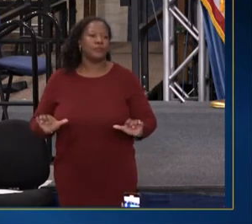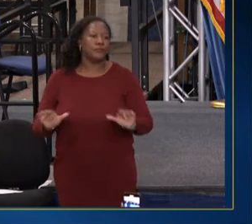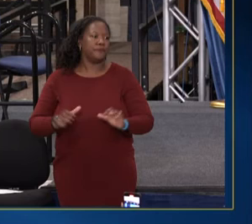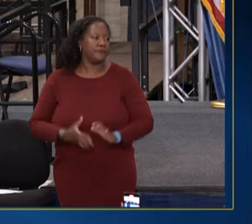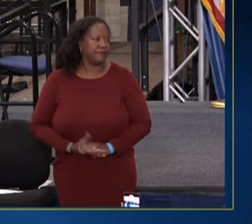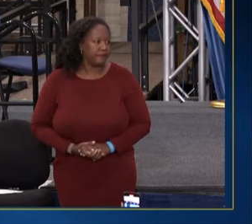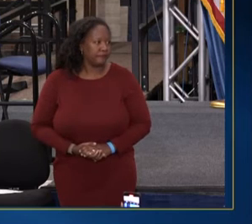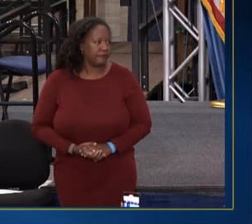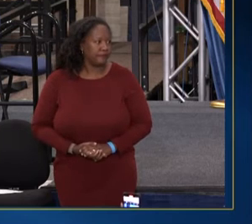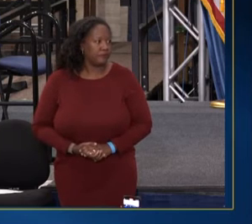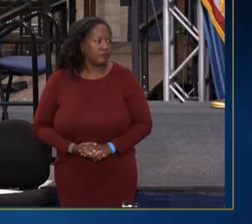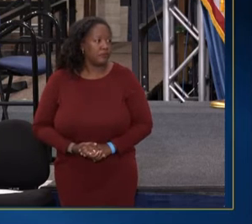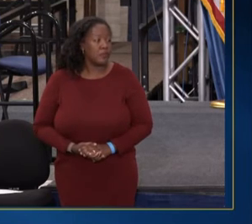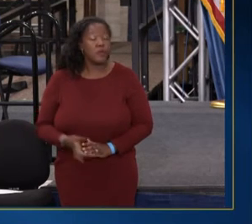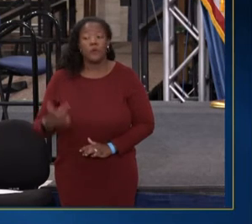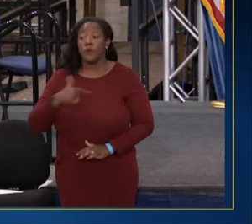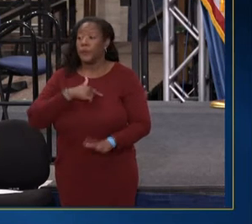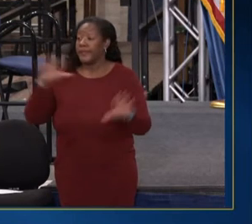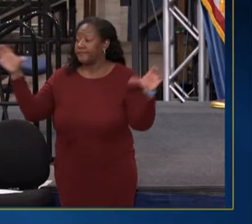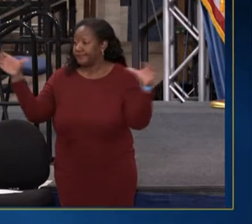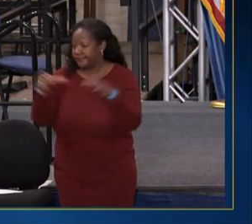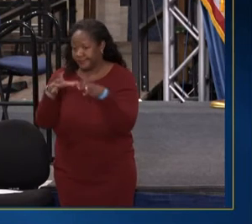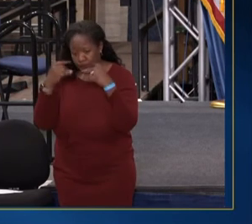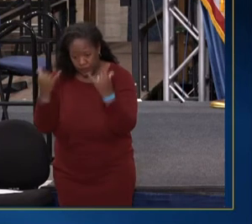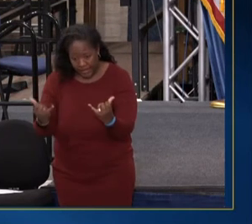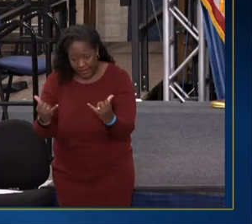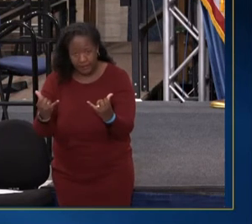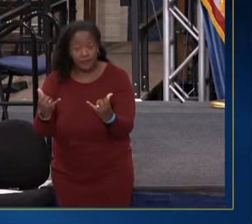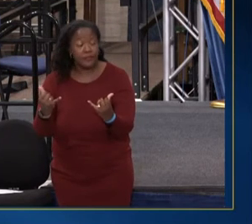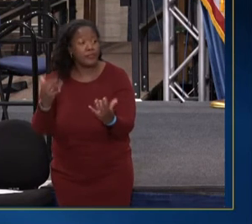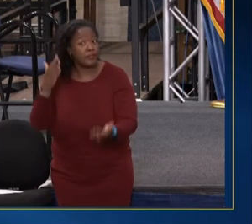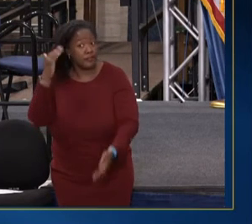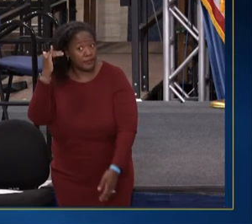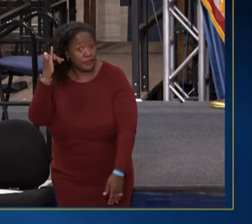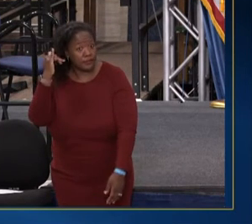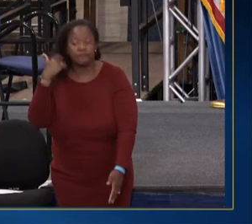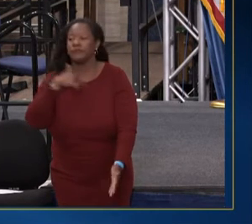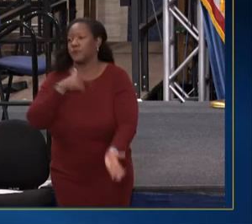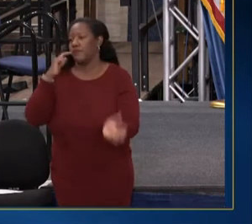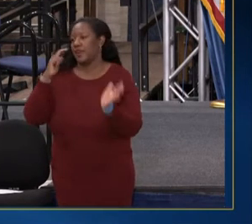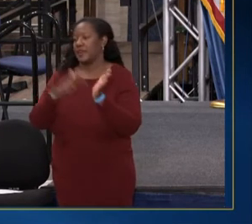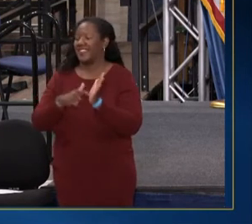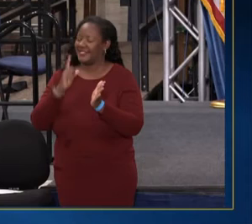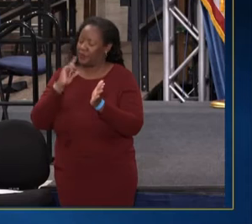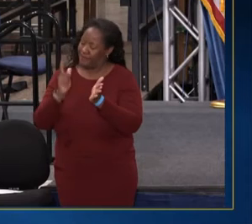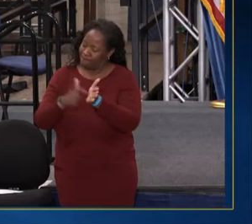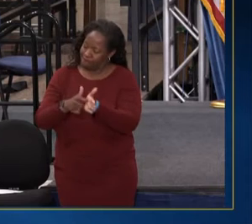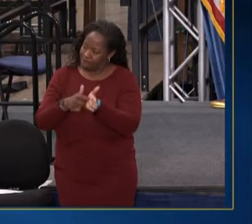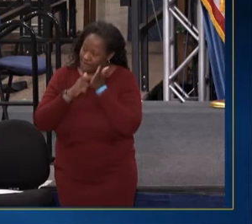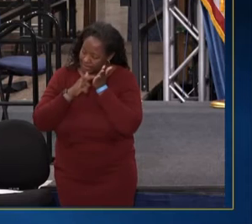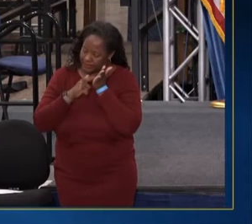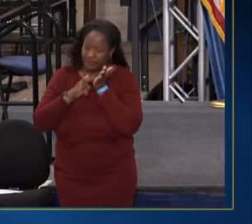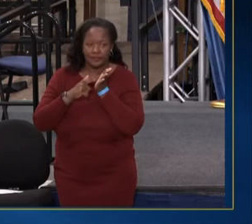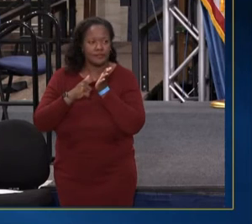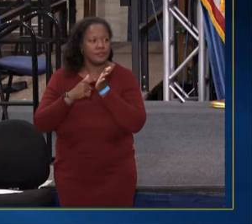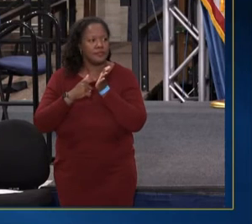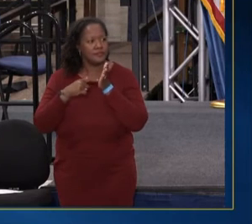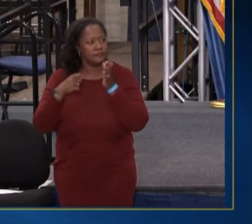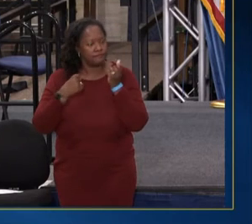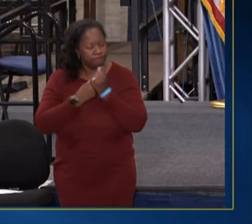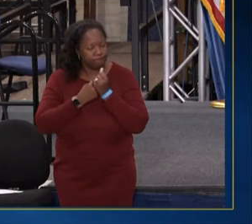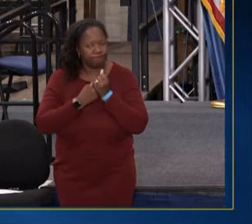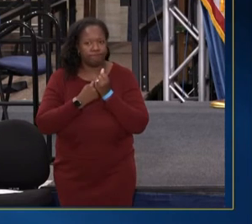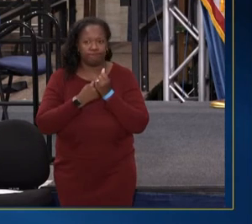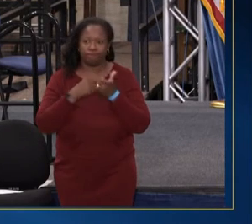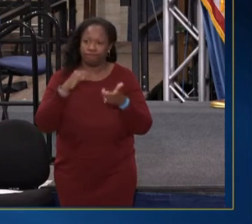And we convene today because we recognize that we must do that too. And that's why we are here. So when